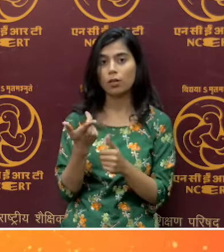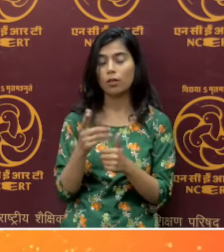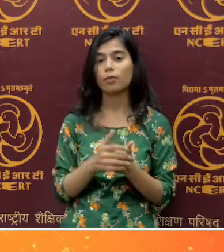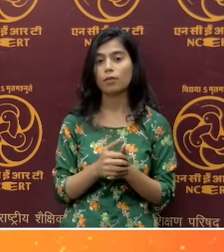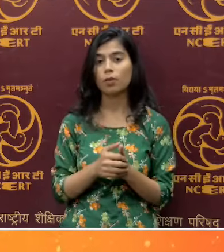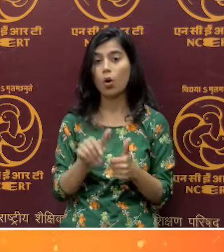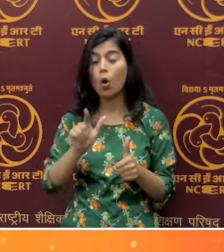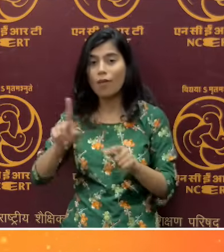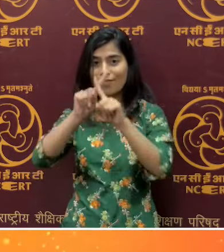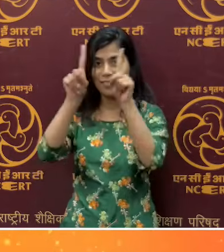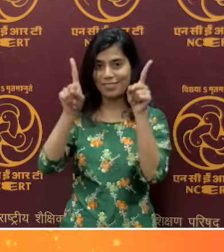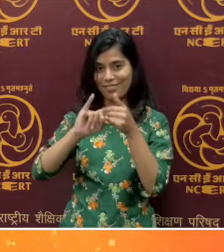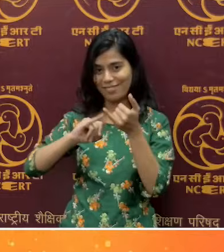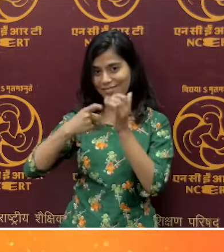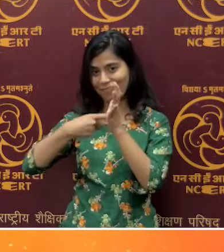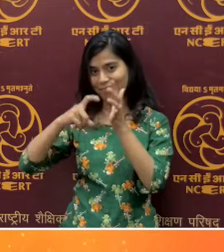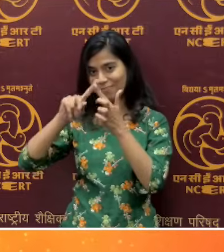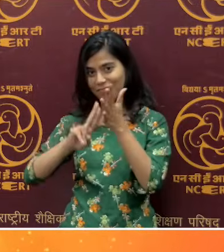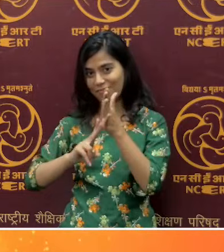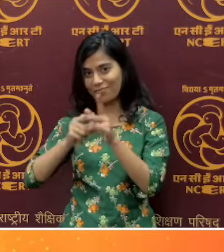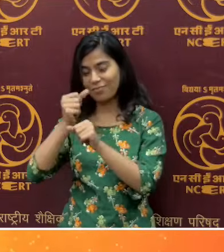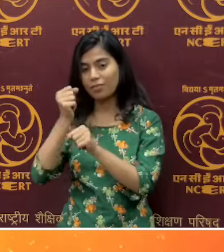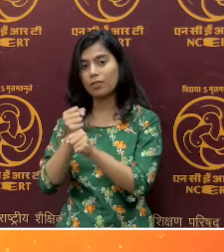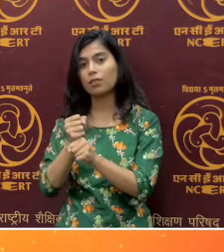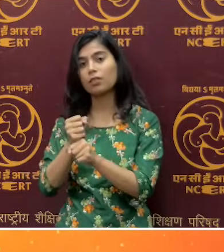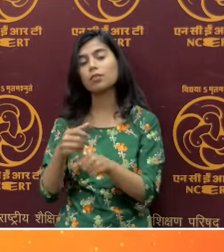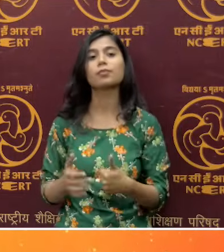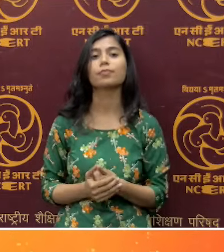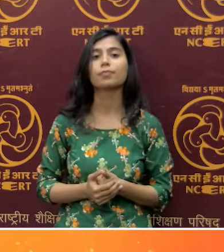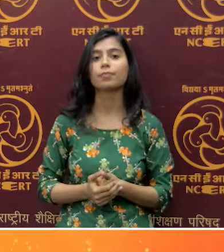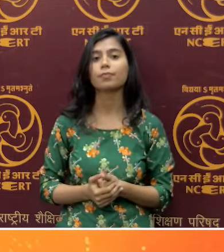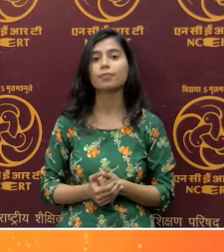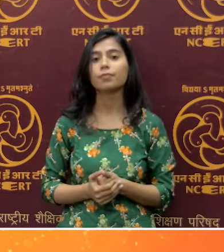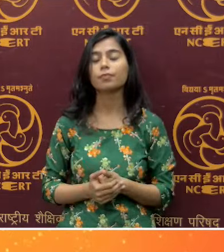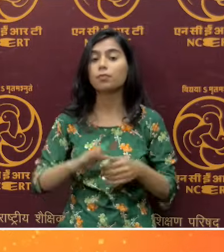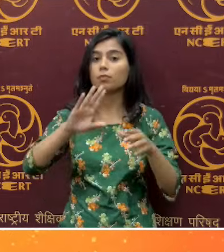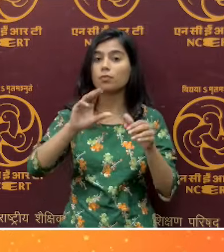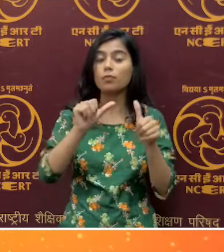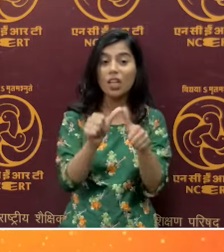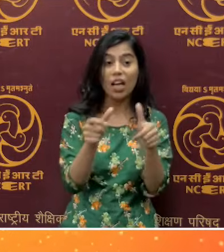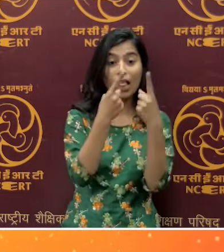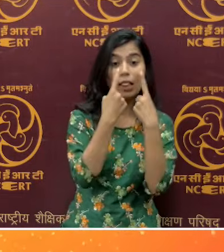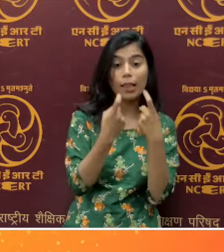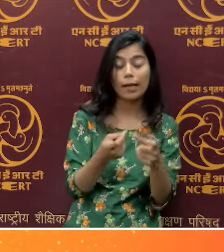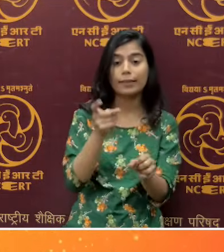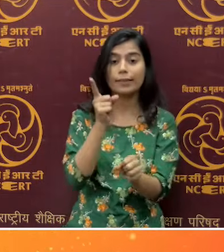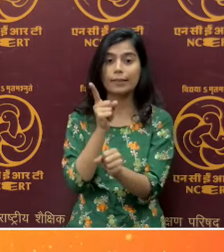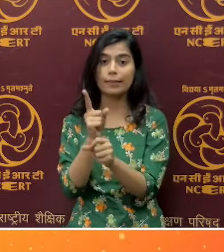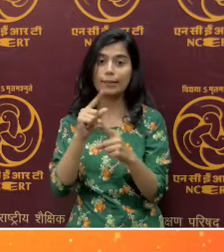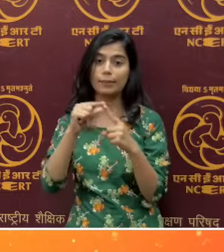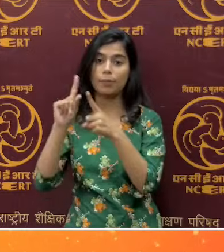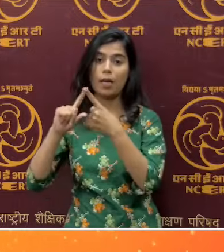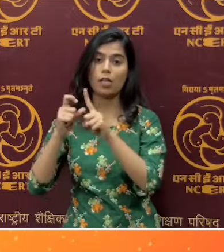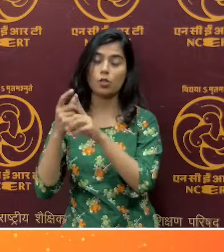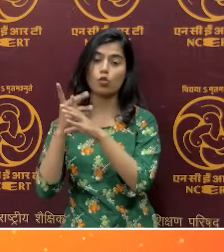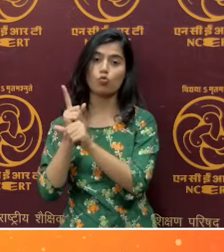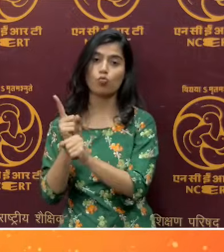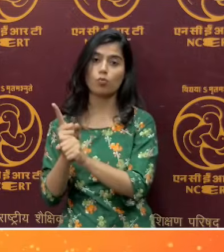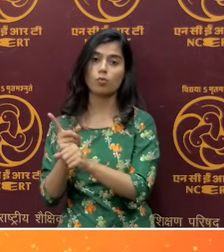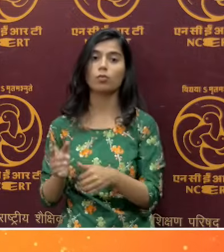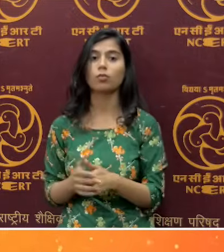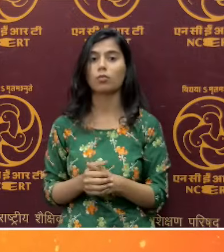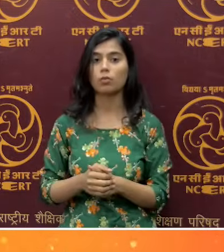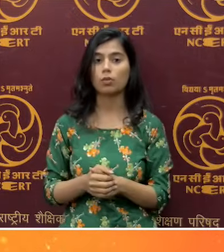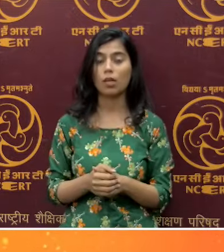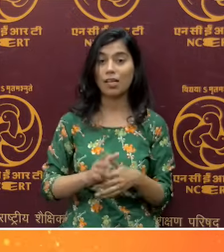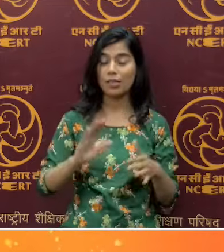assigning screening. And above I can click on part 2 and assign the screening to my special educator. I will select the special educator, start